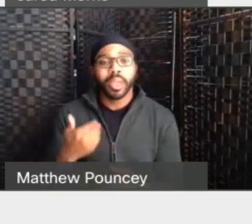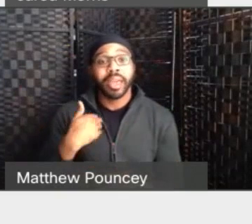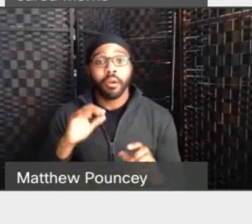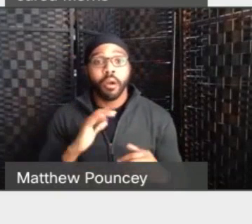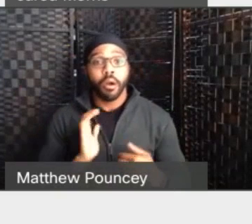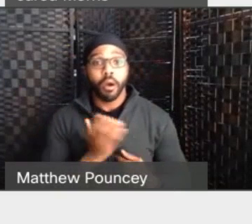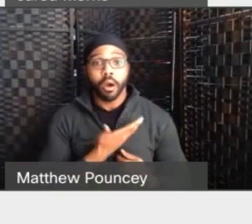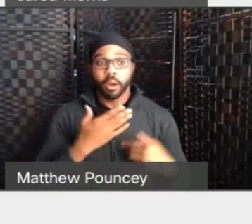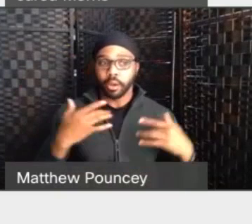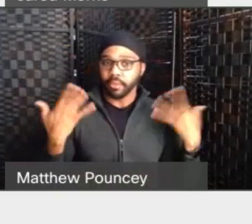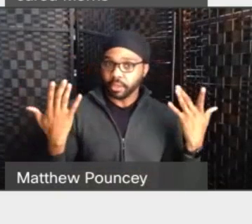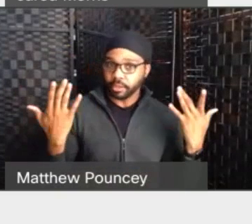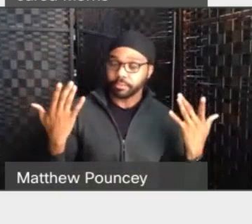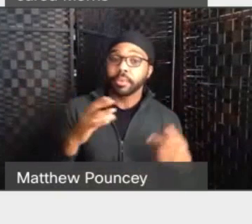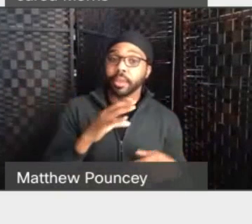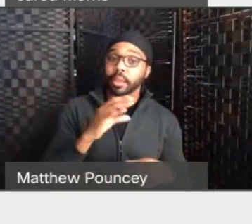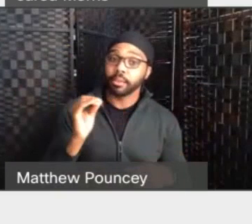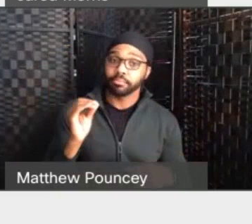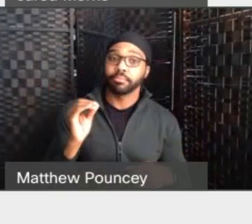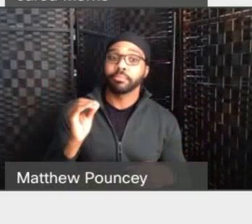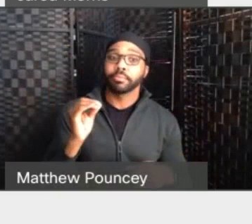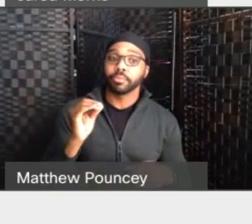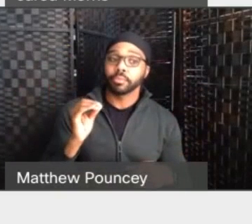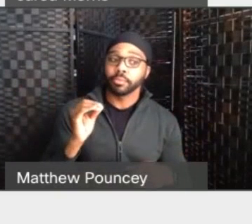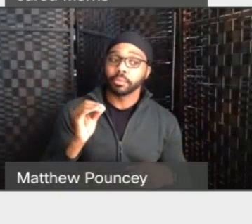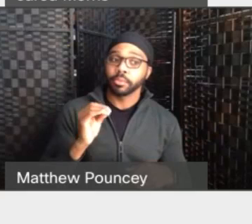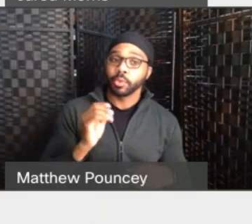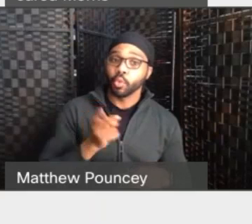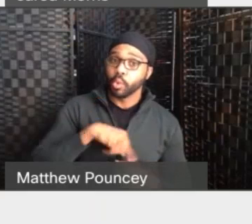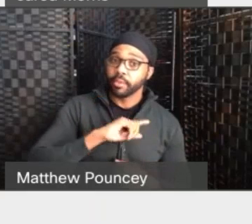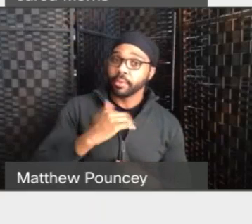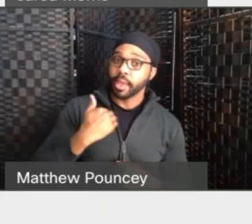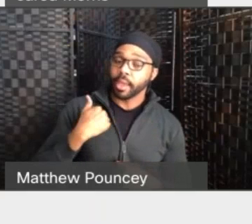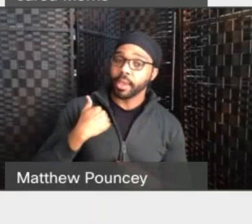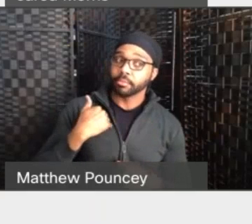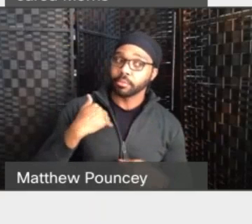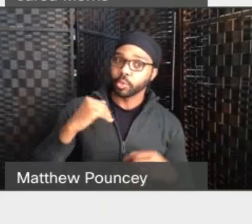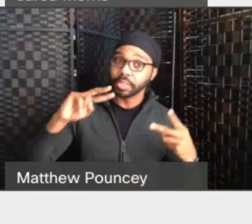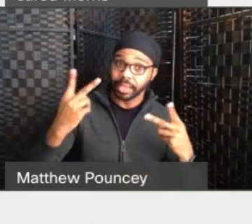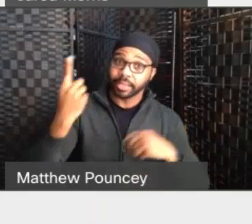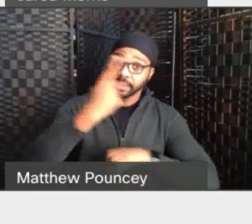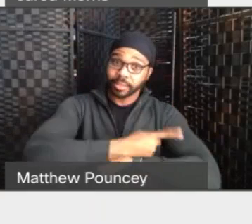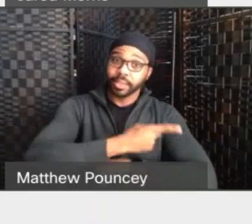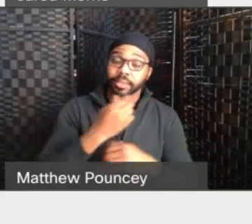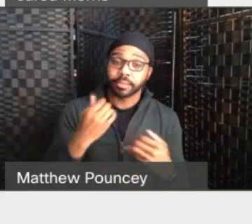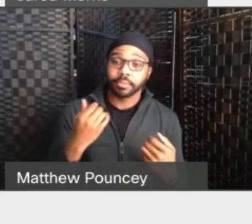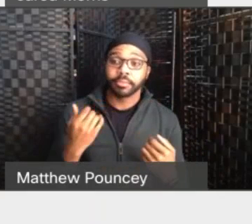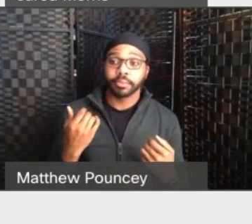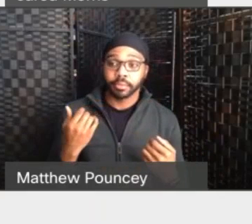our event, and we have had our second day